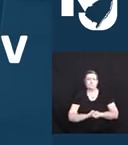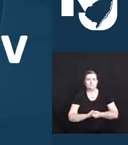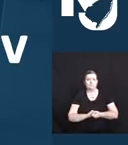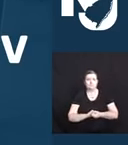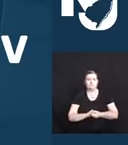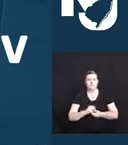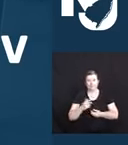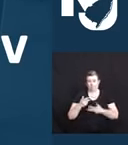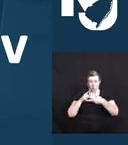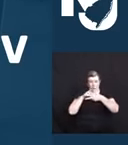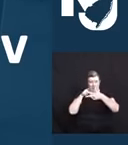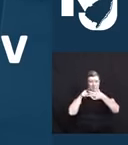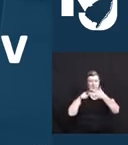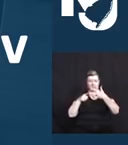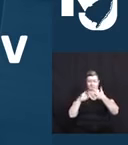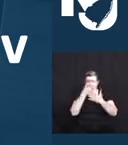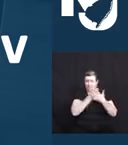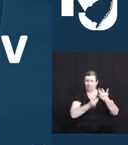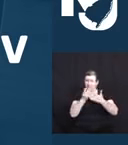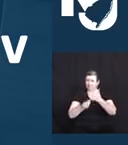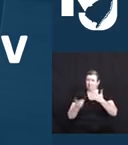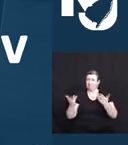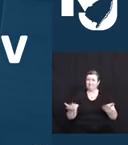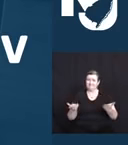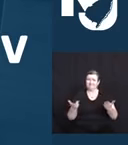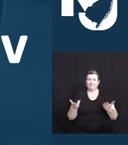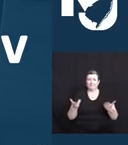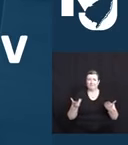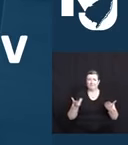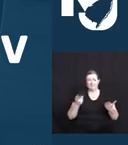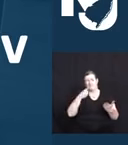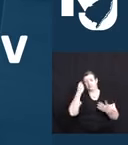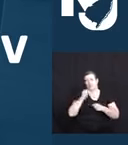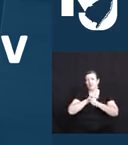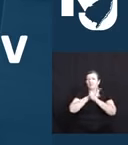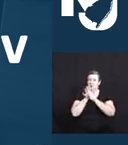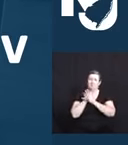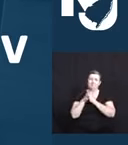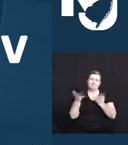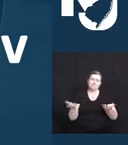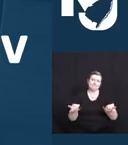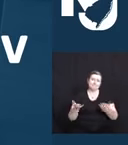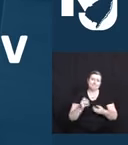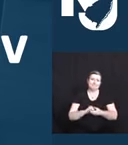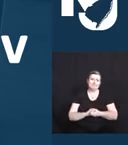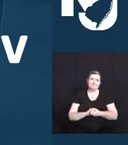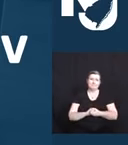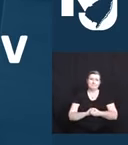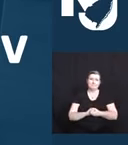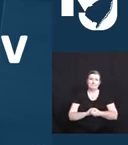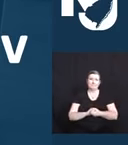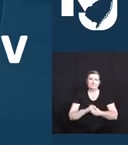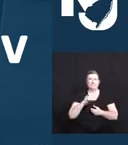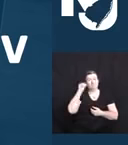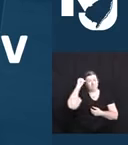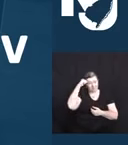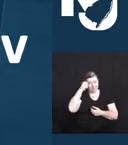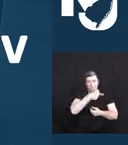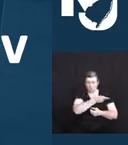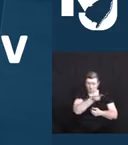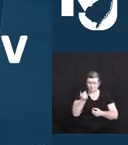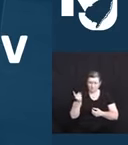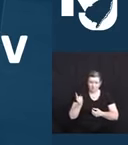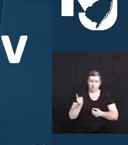New Jersey family taken from us because of COVID-19. Let's always remember them and the impact they had on